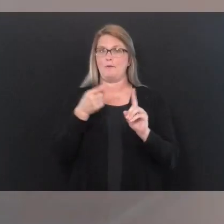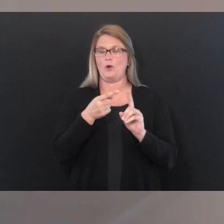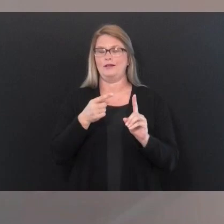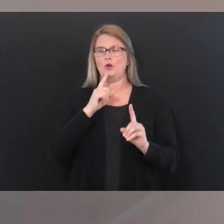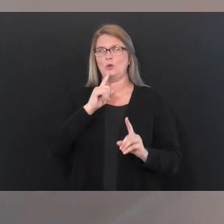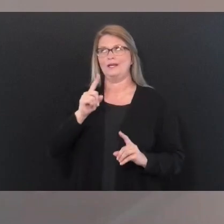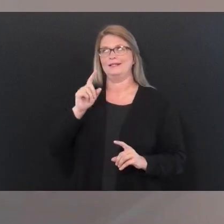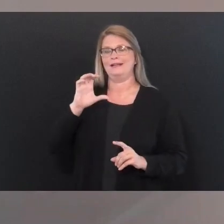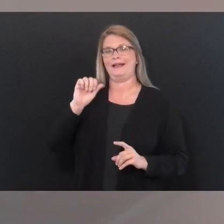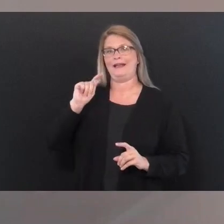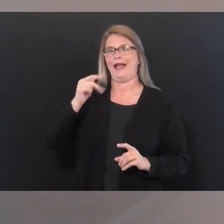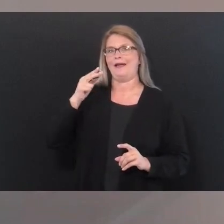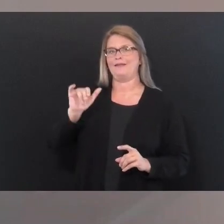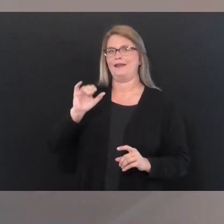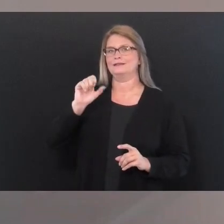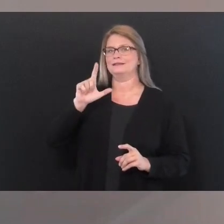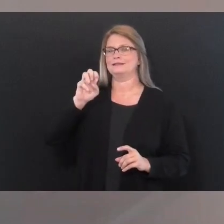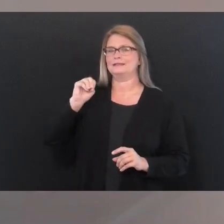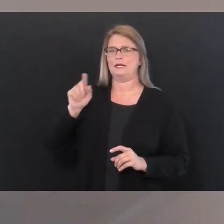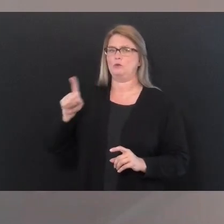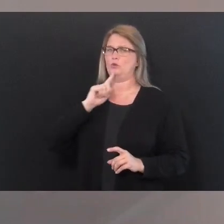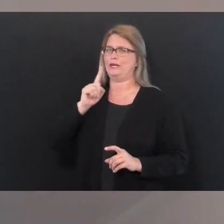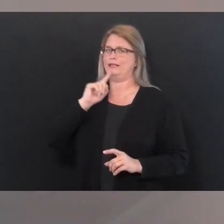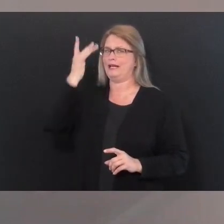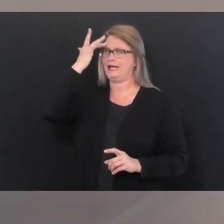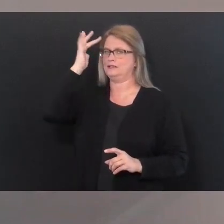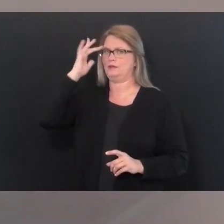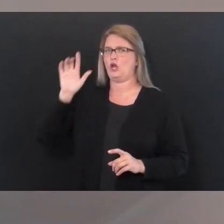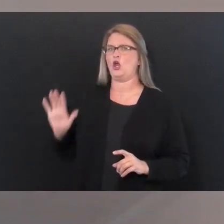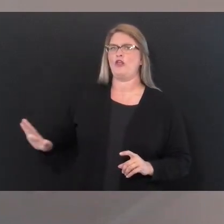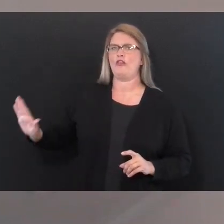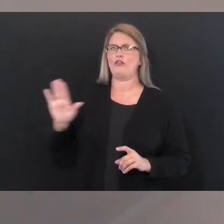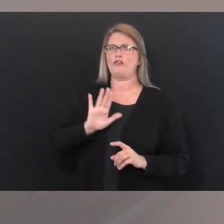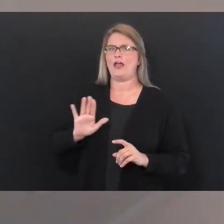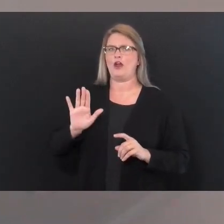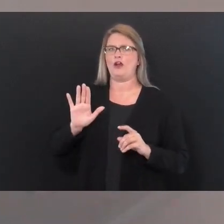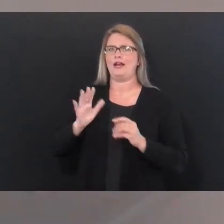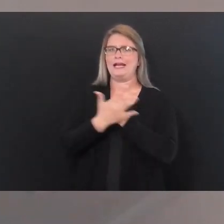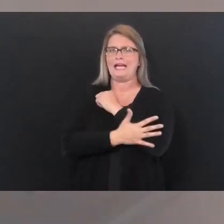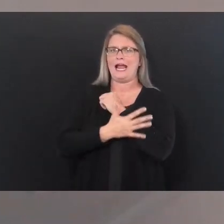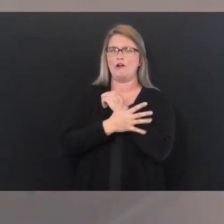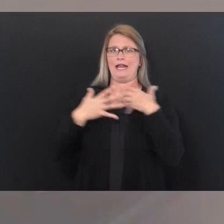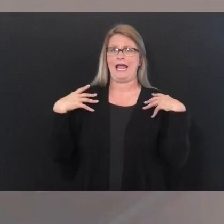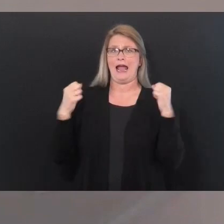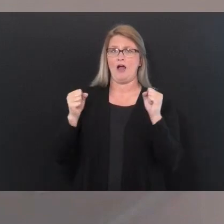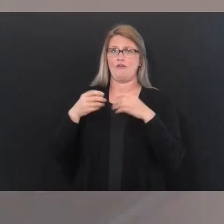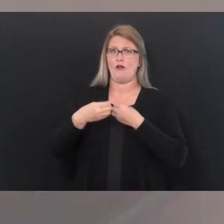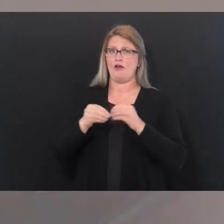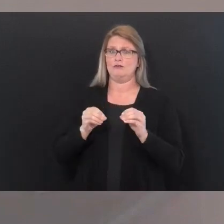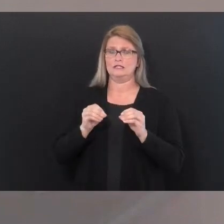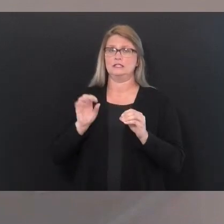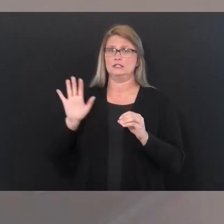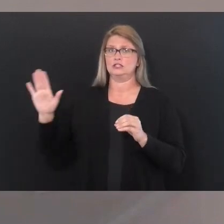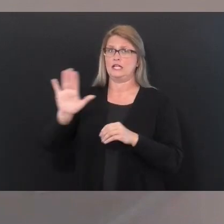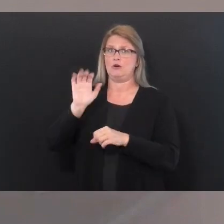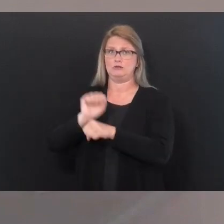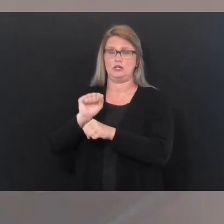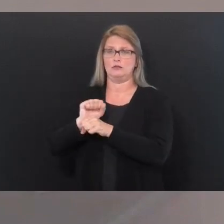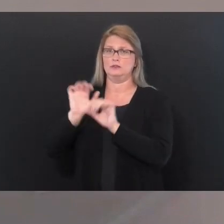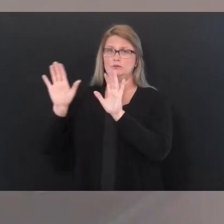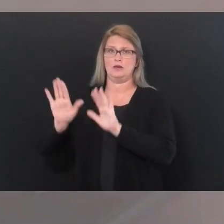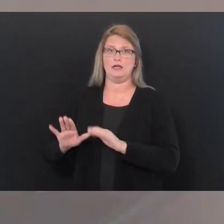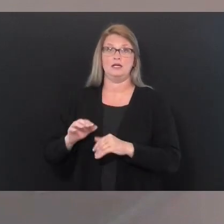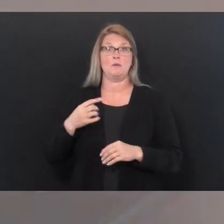expert, and she and the county health officers do a great job. But the other part that we hope to be able to do is target